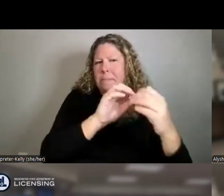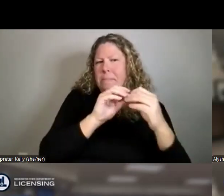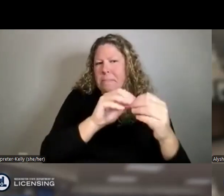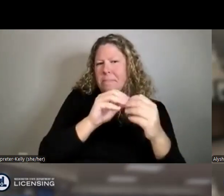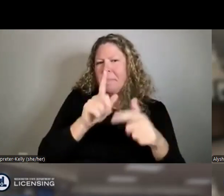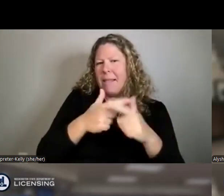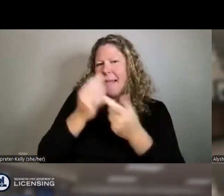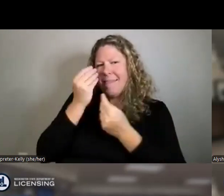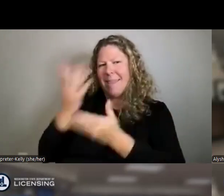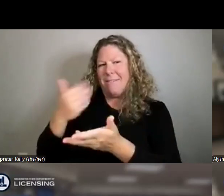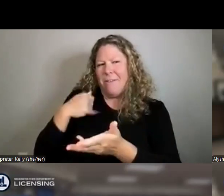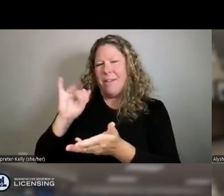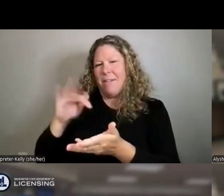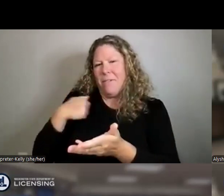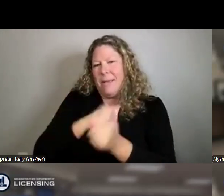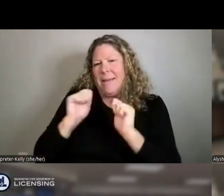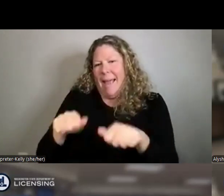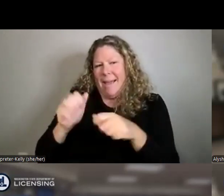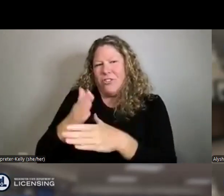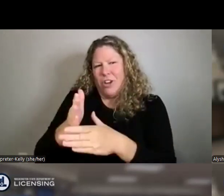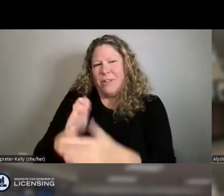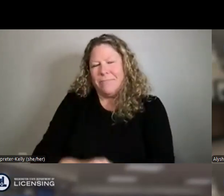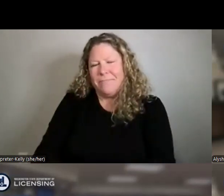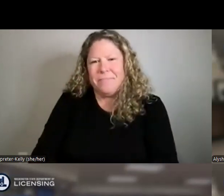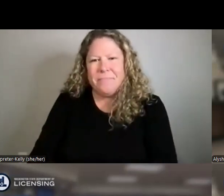with y'all on that. Great, thank you so much.